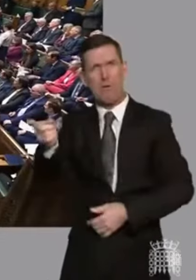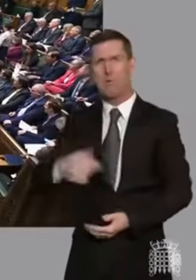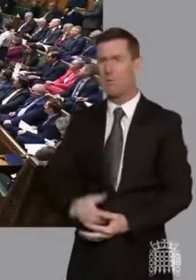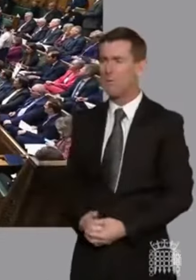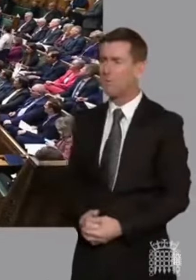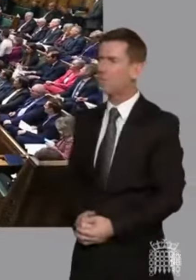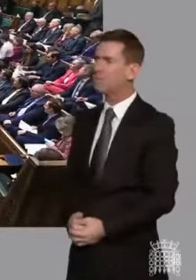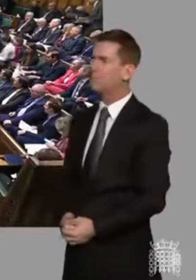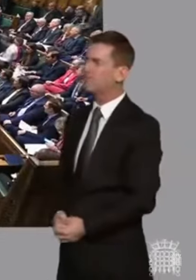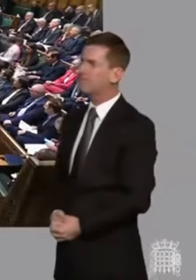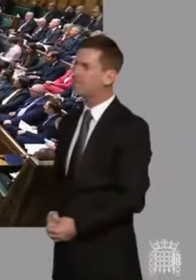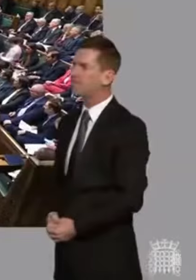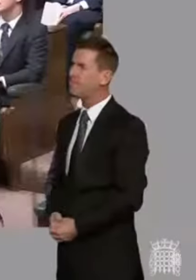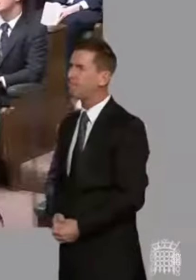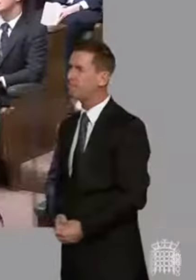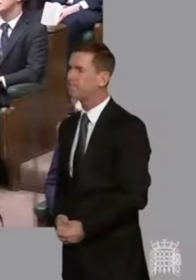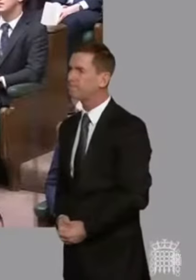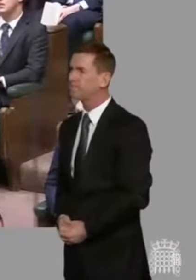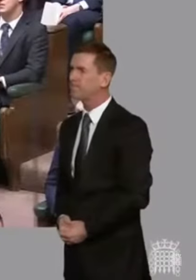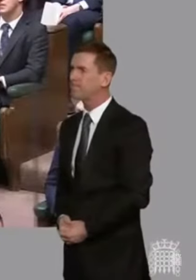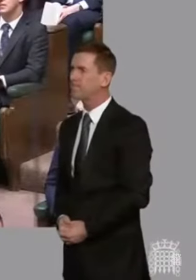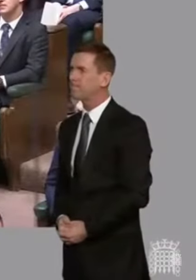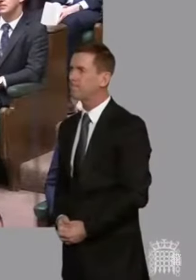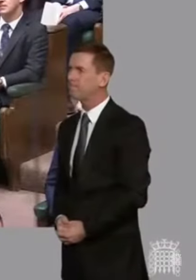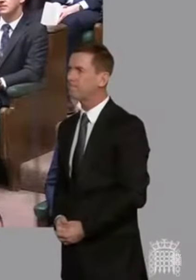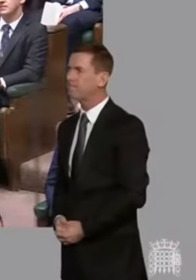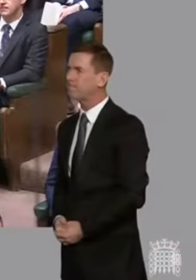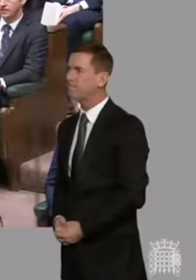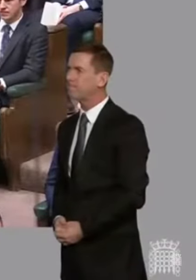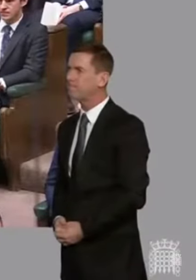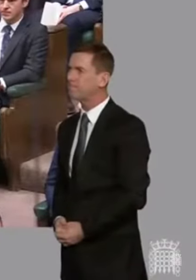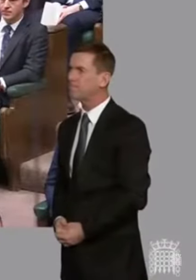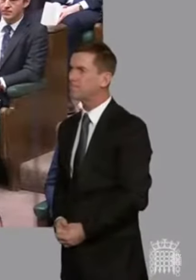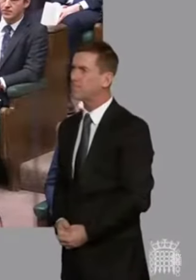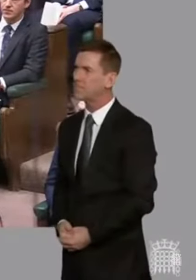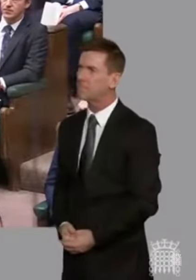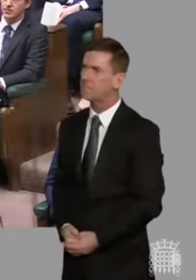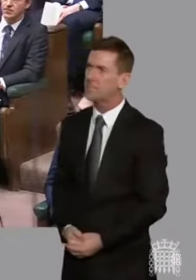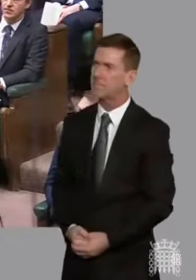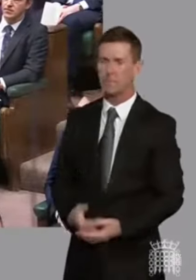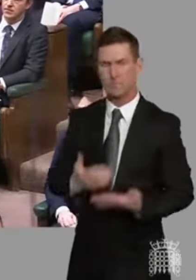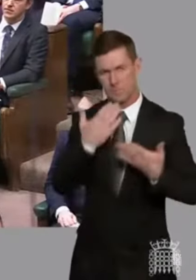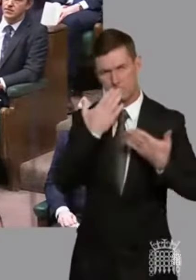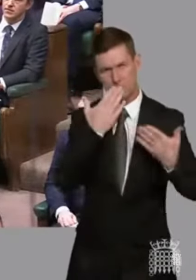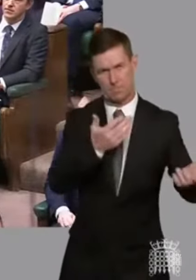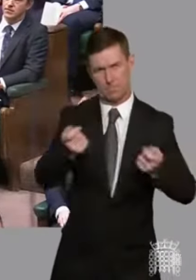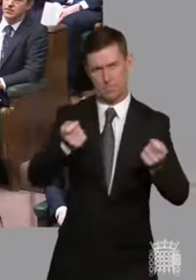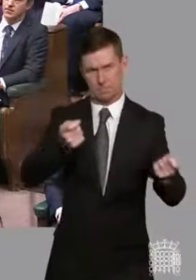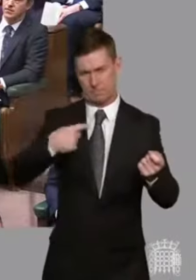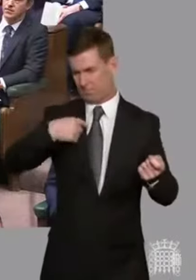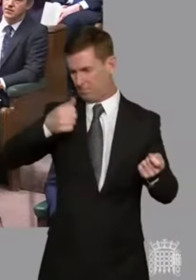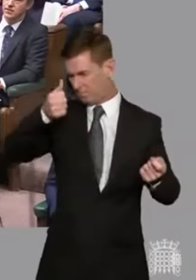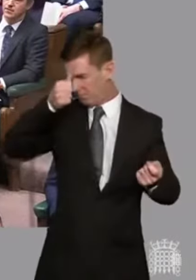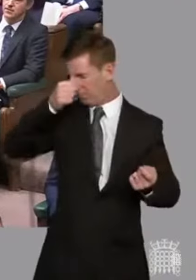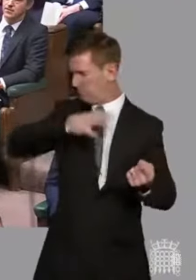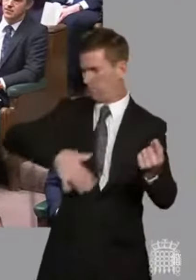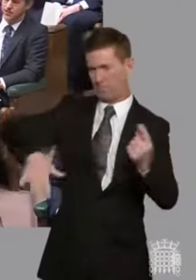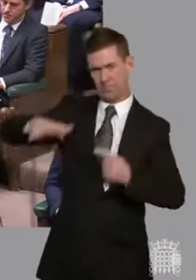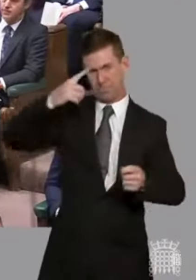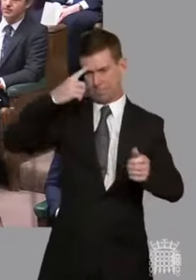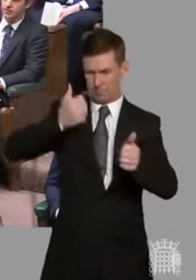Thank you, Mr. Speaker. I know the whole House will support the Prime Minister's comments and send our thoughts to the family and